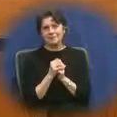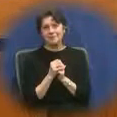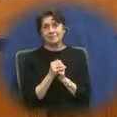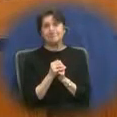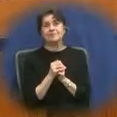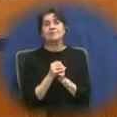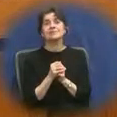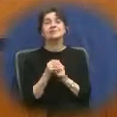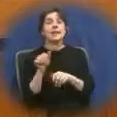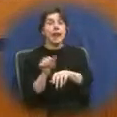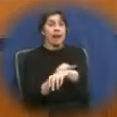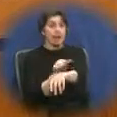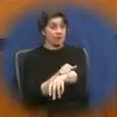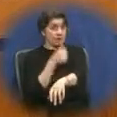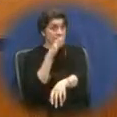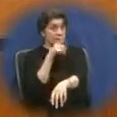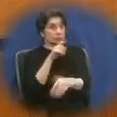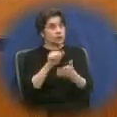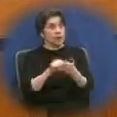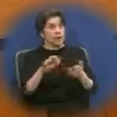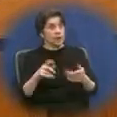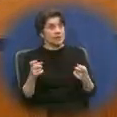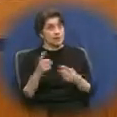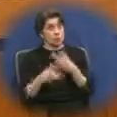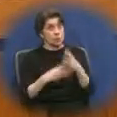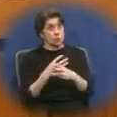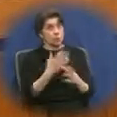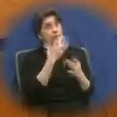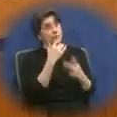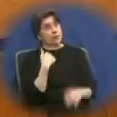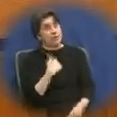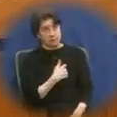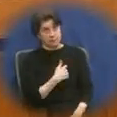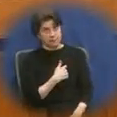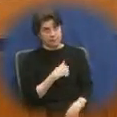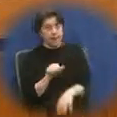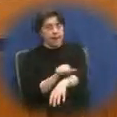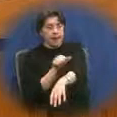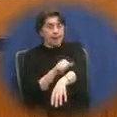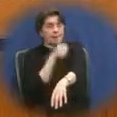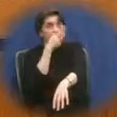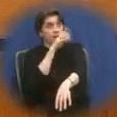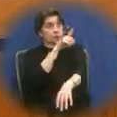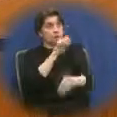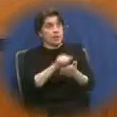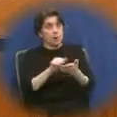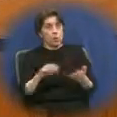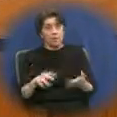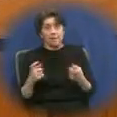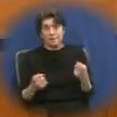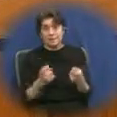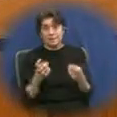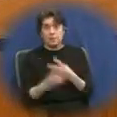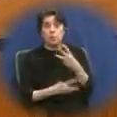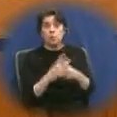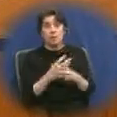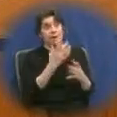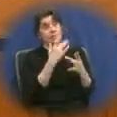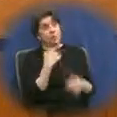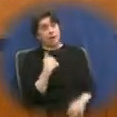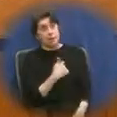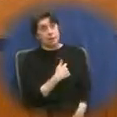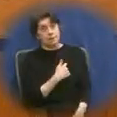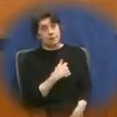Lamb of God, you take away the sins of the world, have mercy on us. Lamb of God, you take away the sins of the world, have mercy on